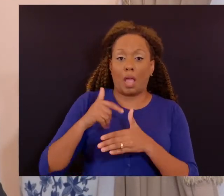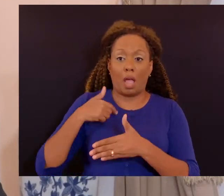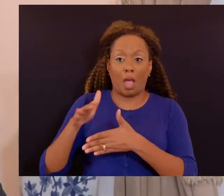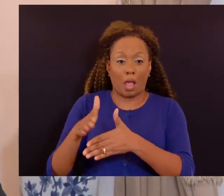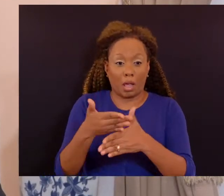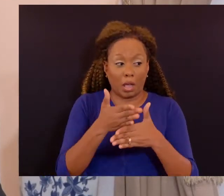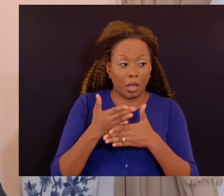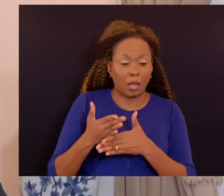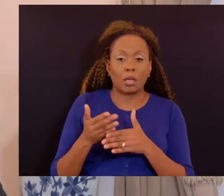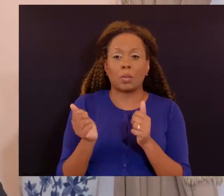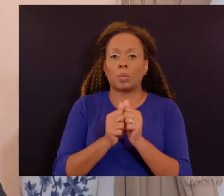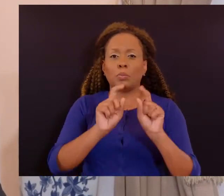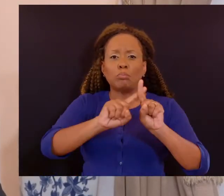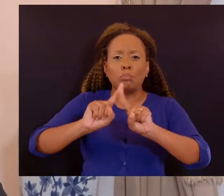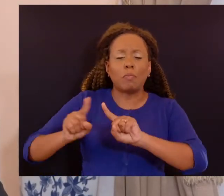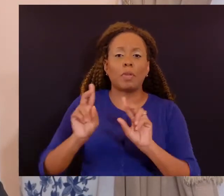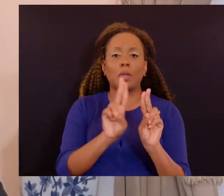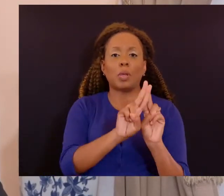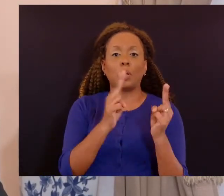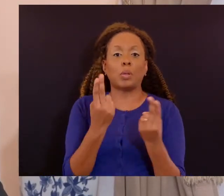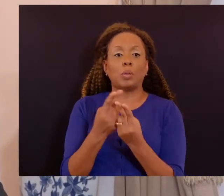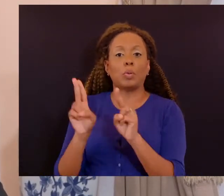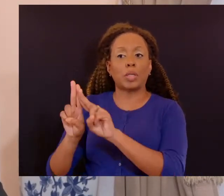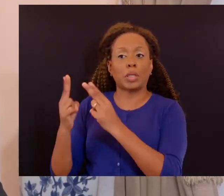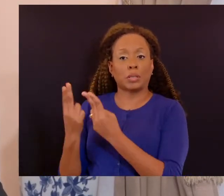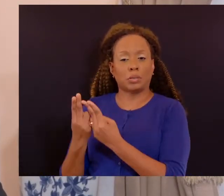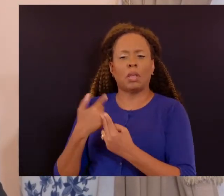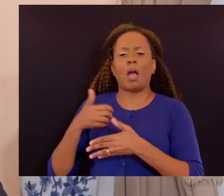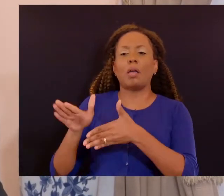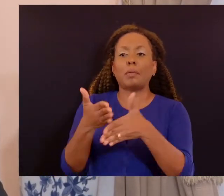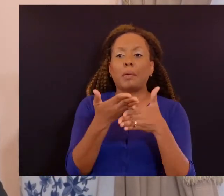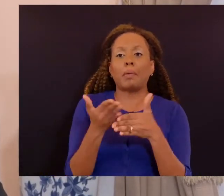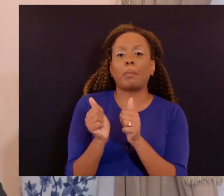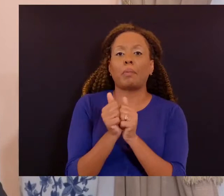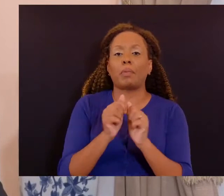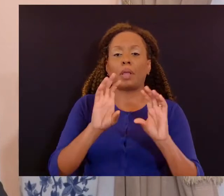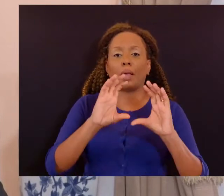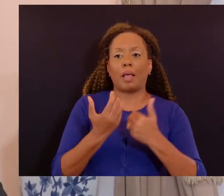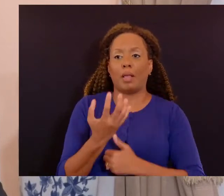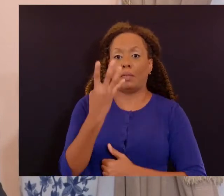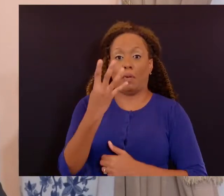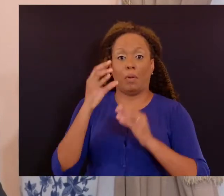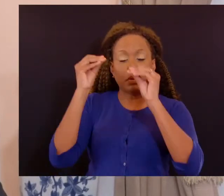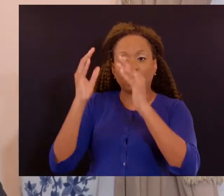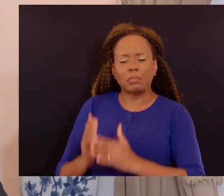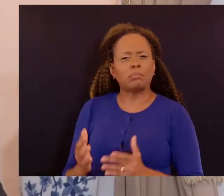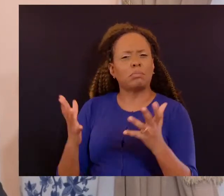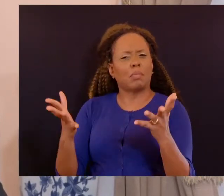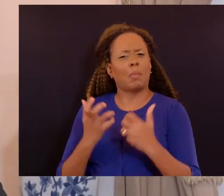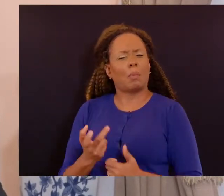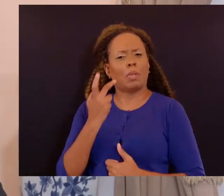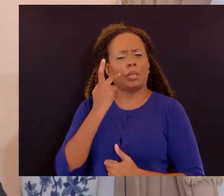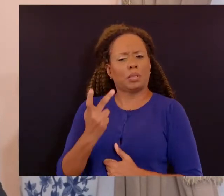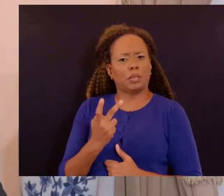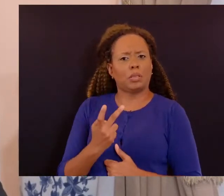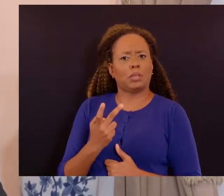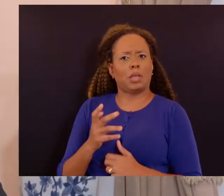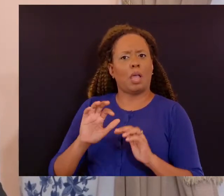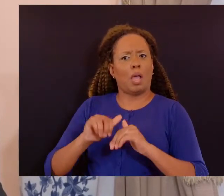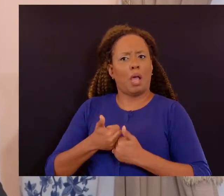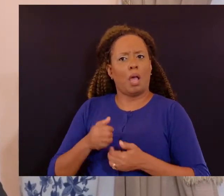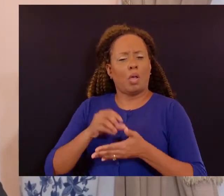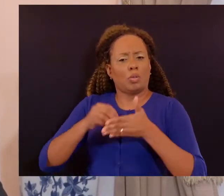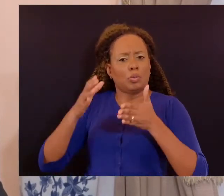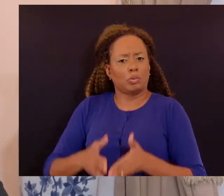the respective unions. I've also shared it with the Class 4 teachers so that they can get a sense of where students were at when they return